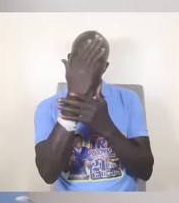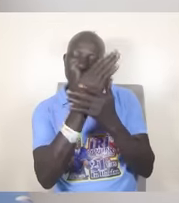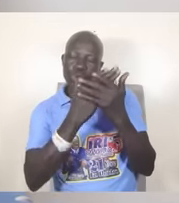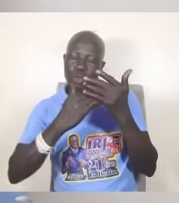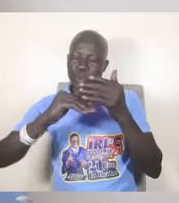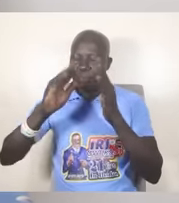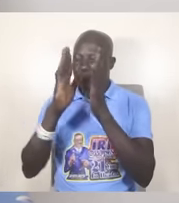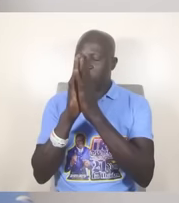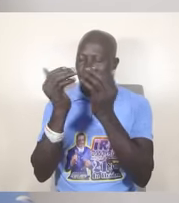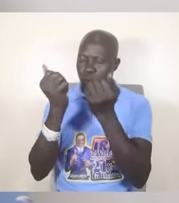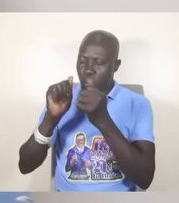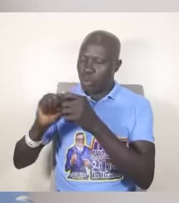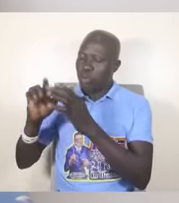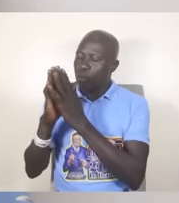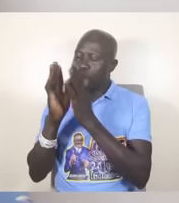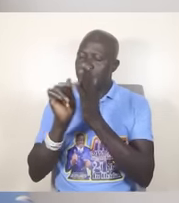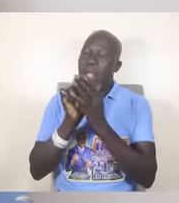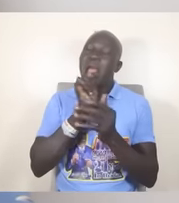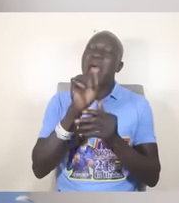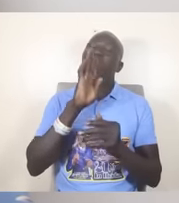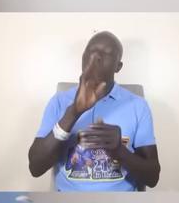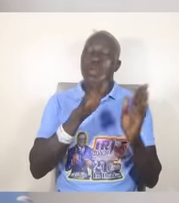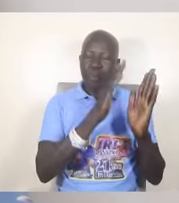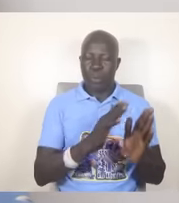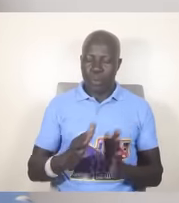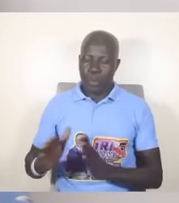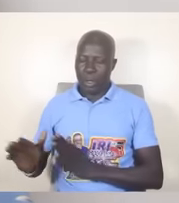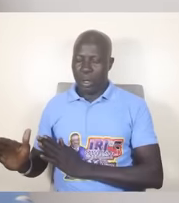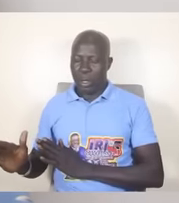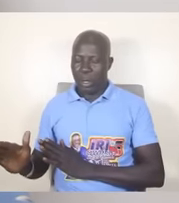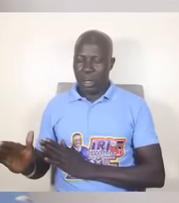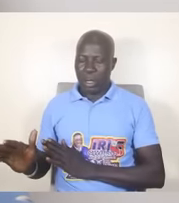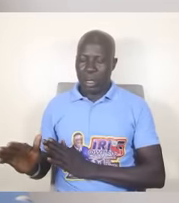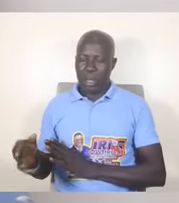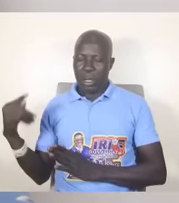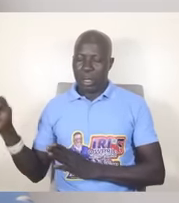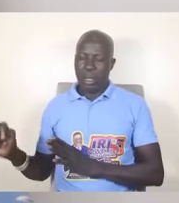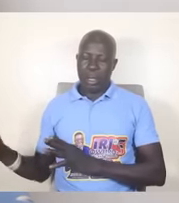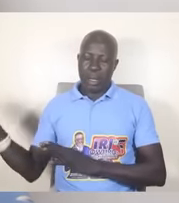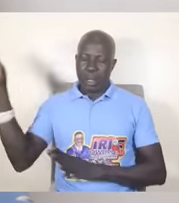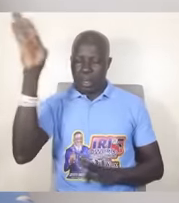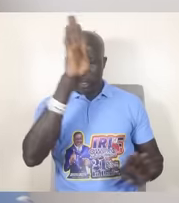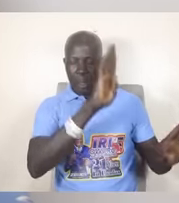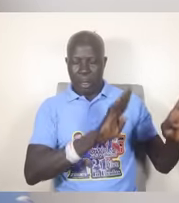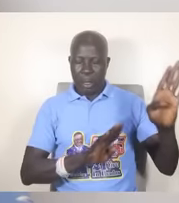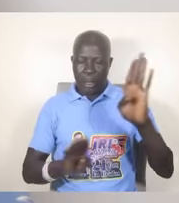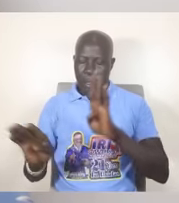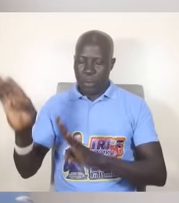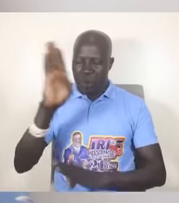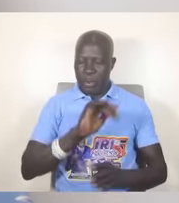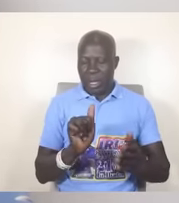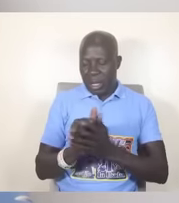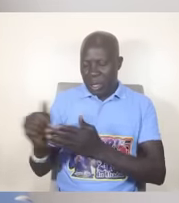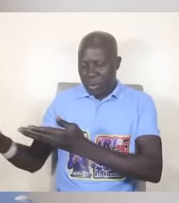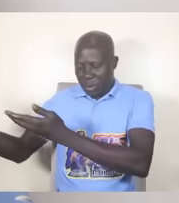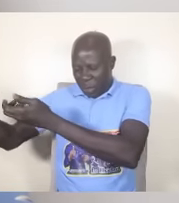feel bad. All this prayer I want to pray. Mo fe ko wa ni morasi. I want to prepare. Ogun ti won pe ni ogun ti mo fa ni yan sey. The